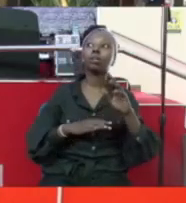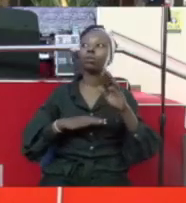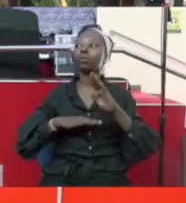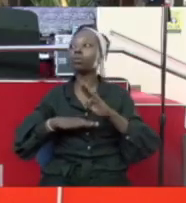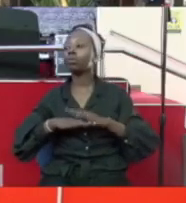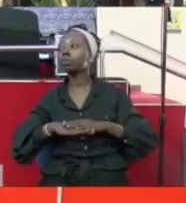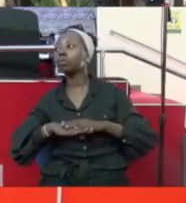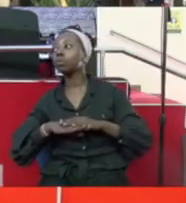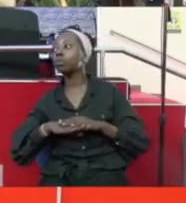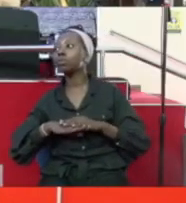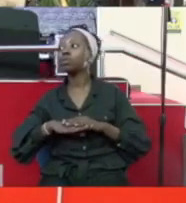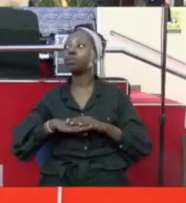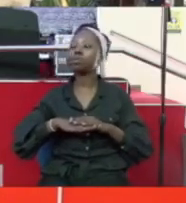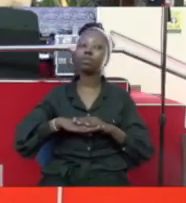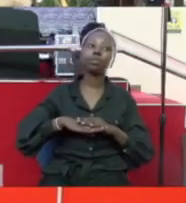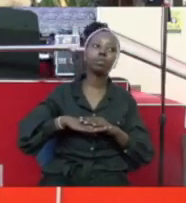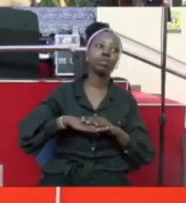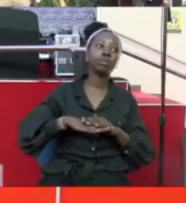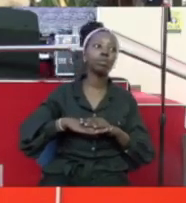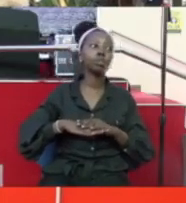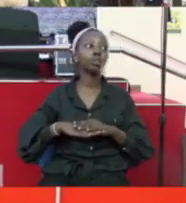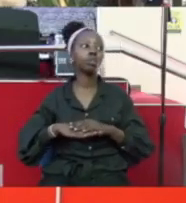are